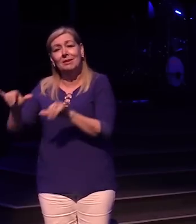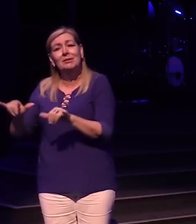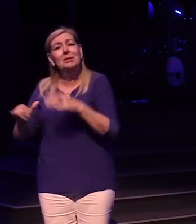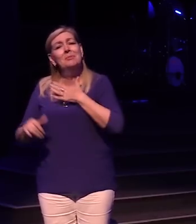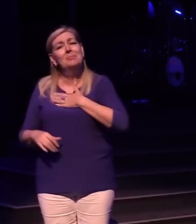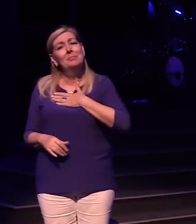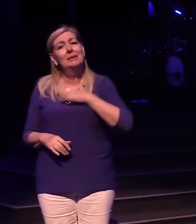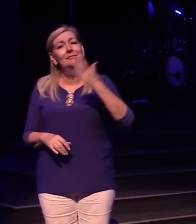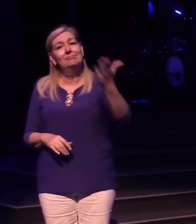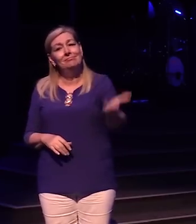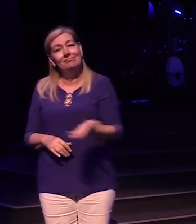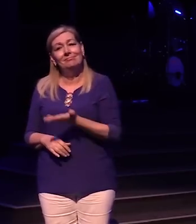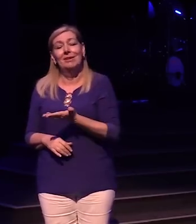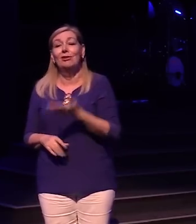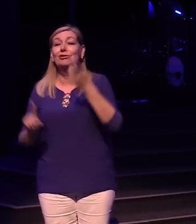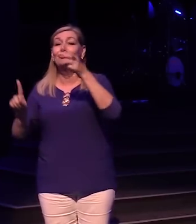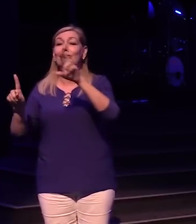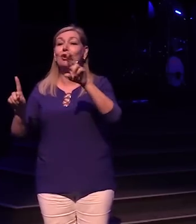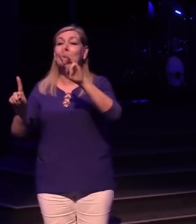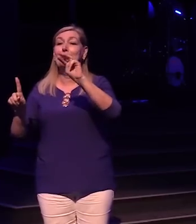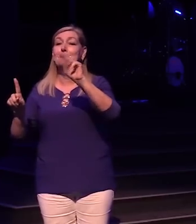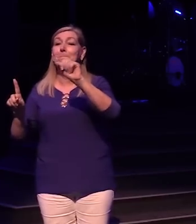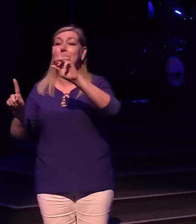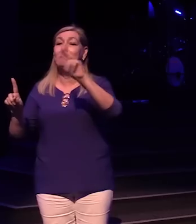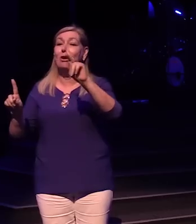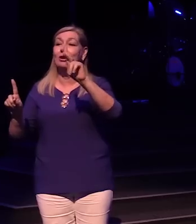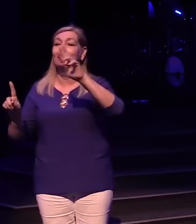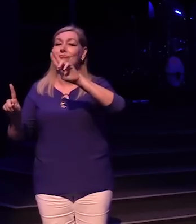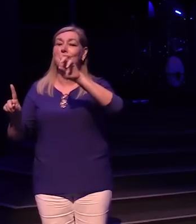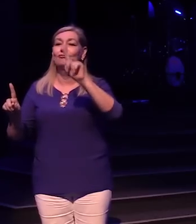today, Dr. Mark Rutland.